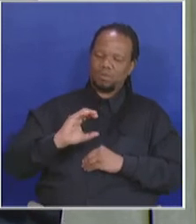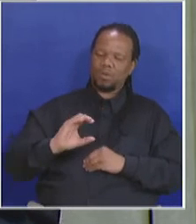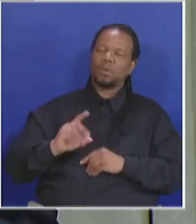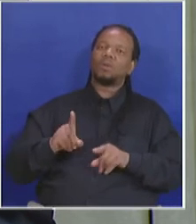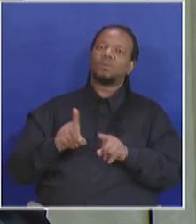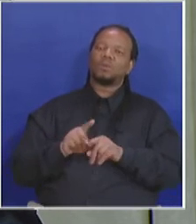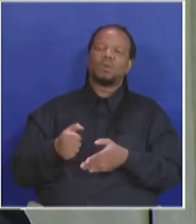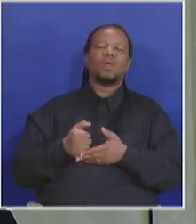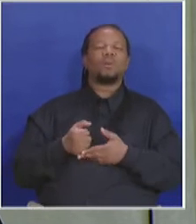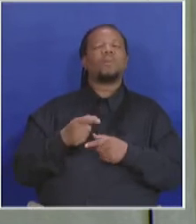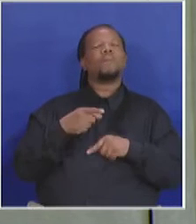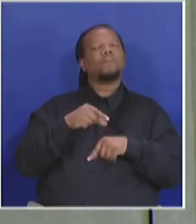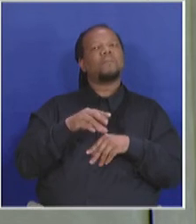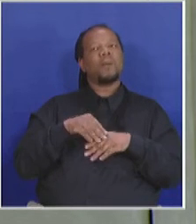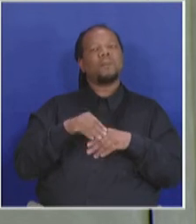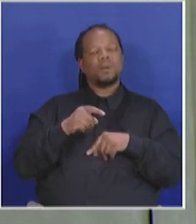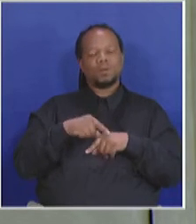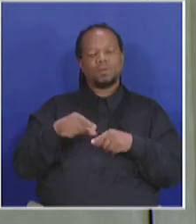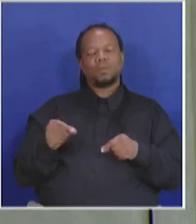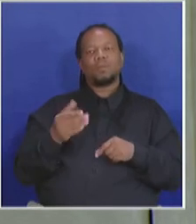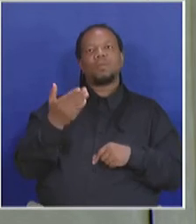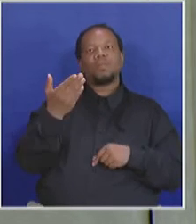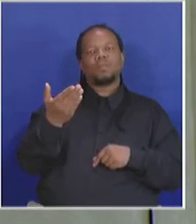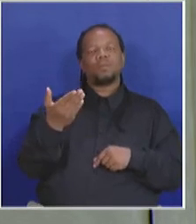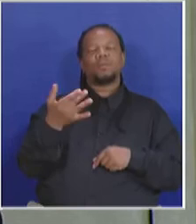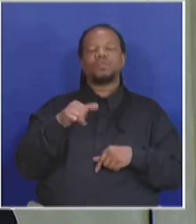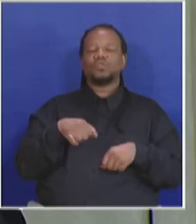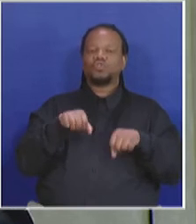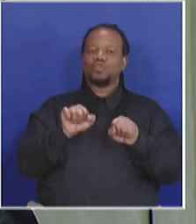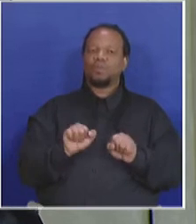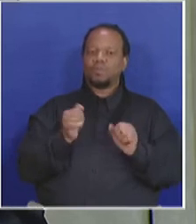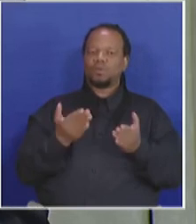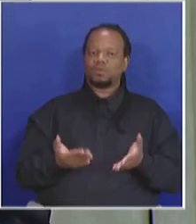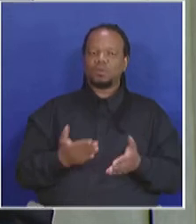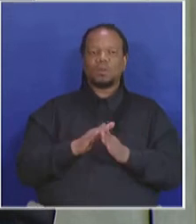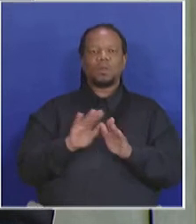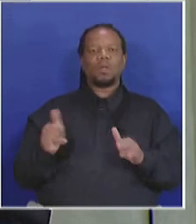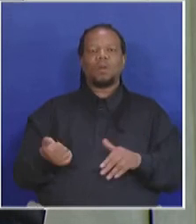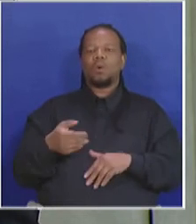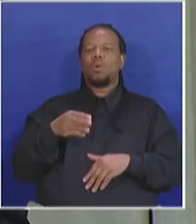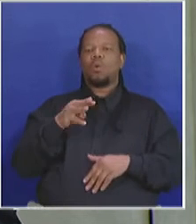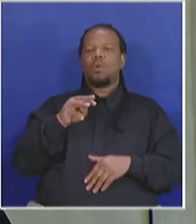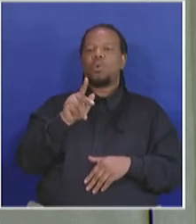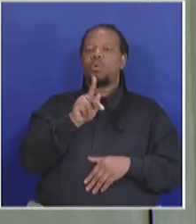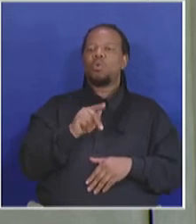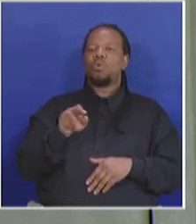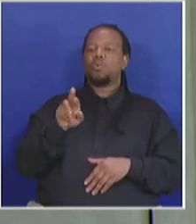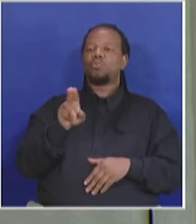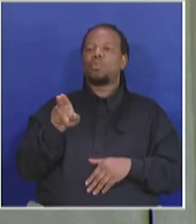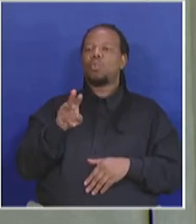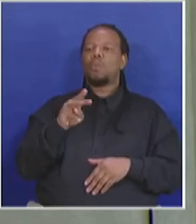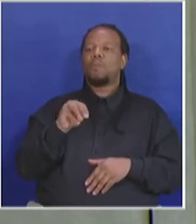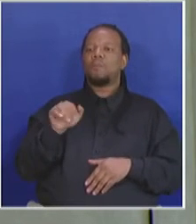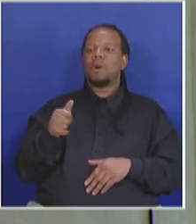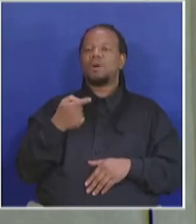Let me conclude, Honorable Chairperson, by quoting what Kwame Nkrumah said, one of the son of the swine.